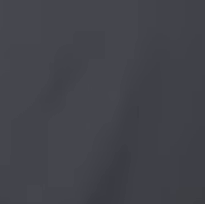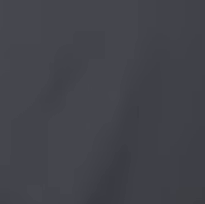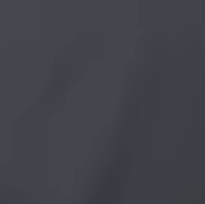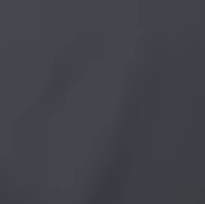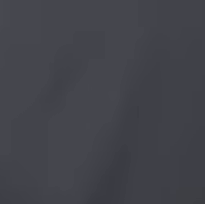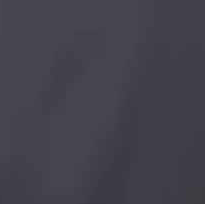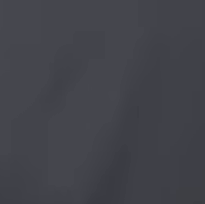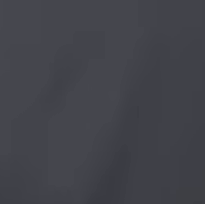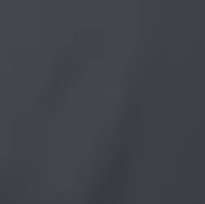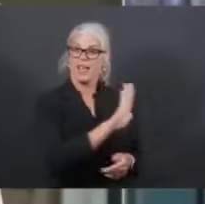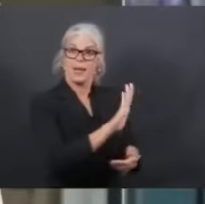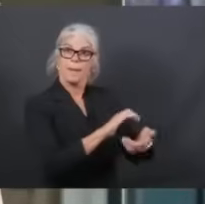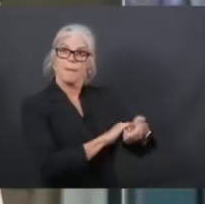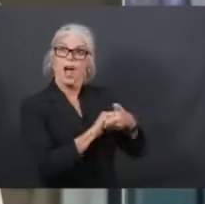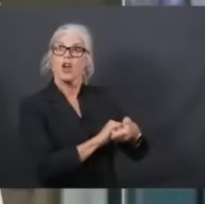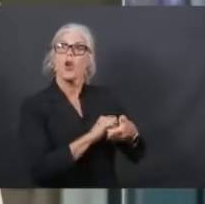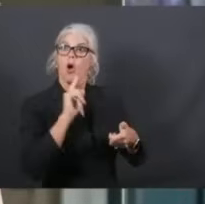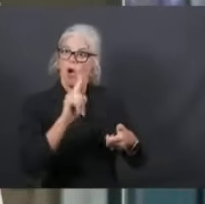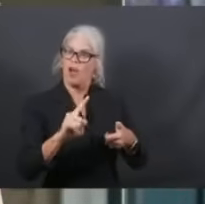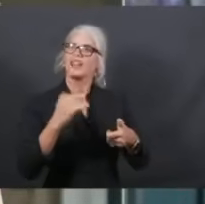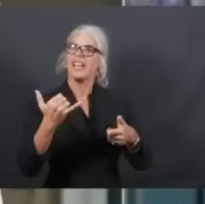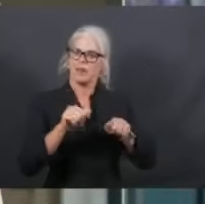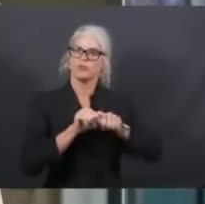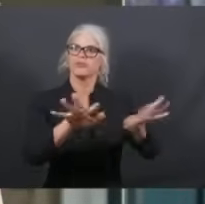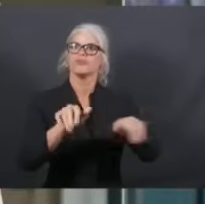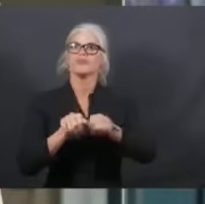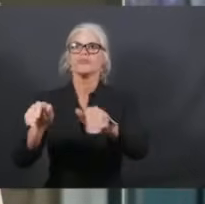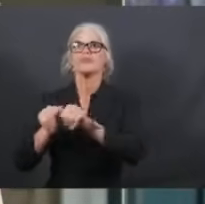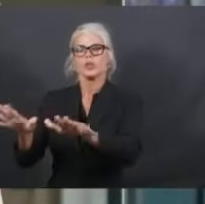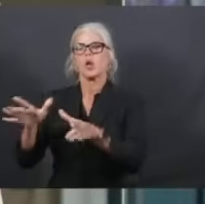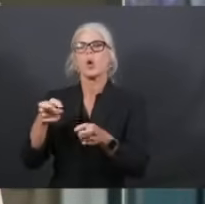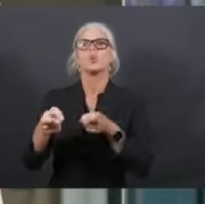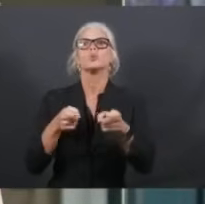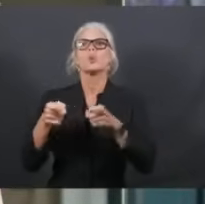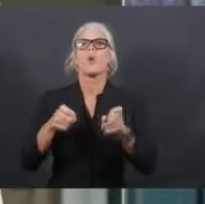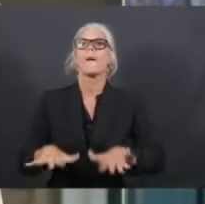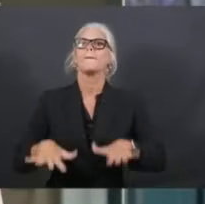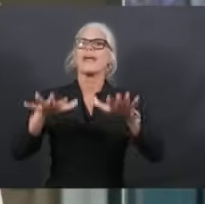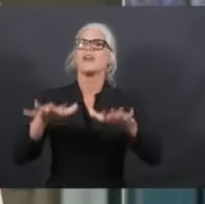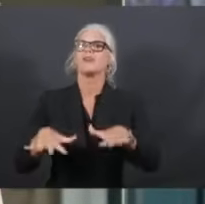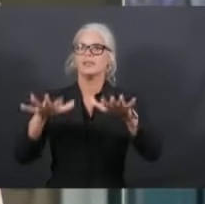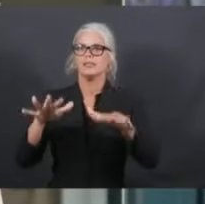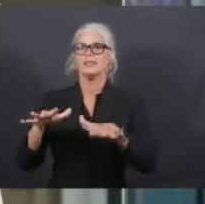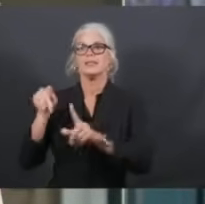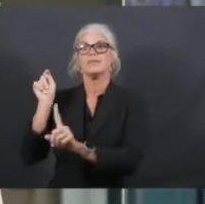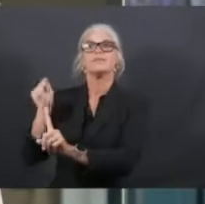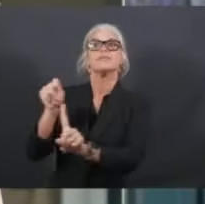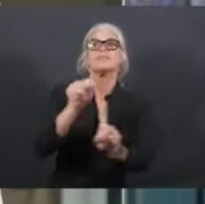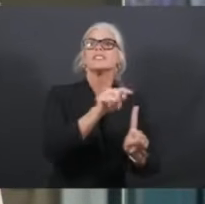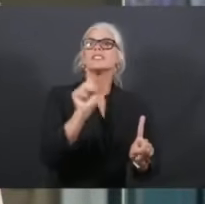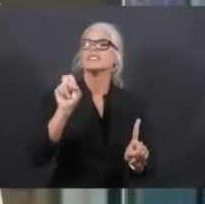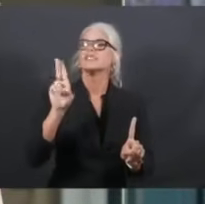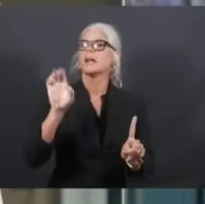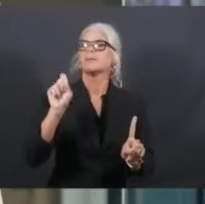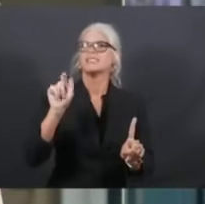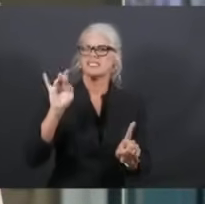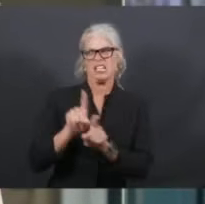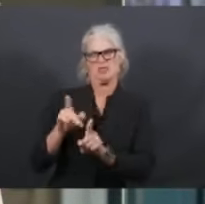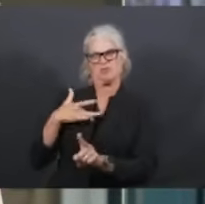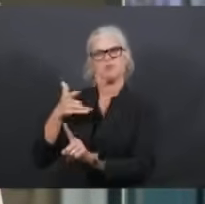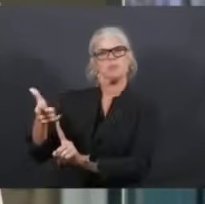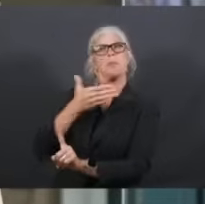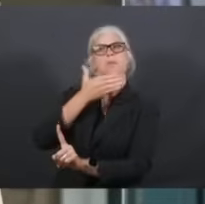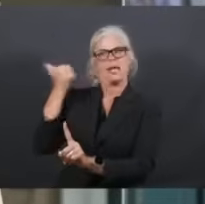right now with the feed. On utility substations, okay, looks like as a best practice here to ensure power is maintained throughout the